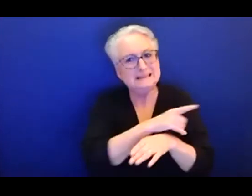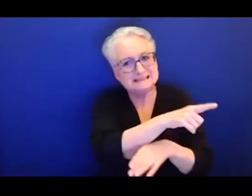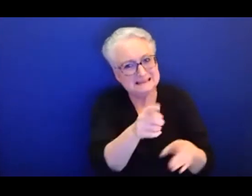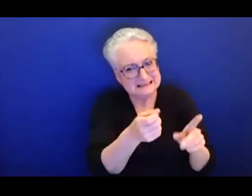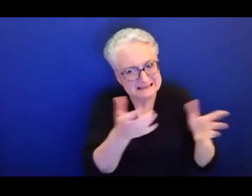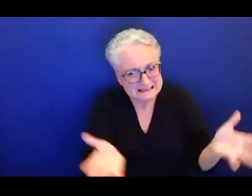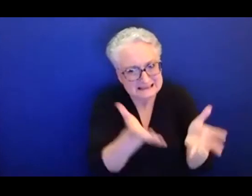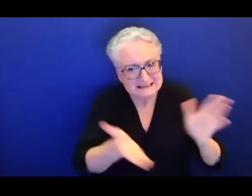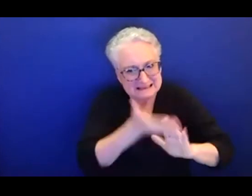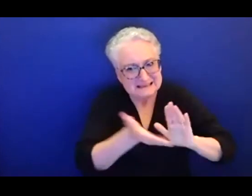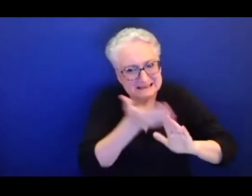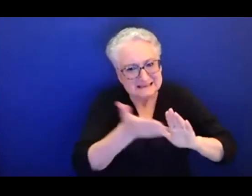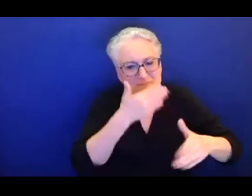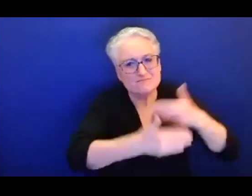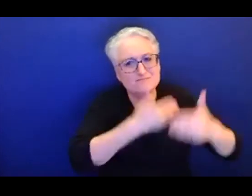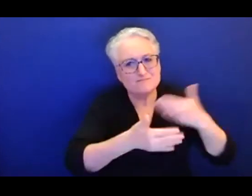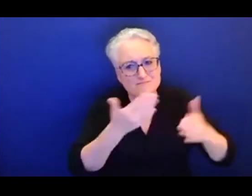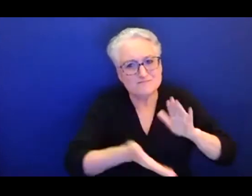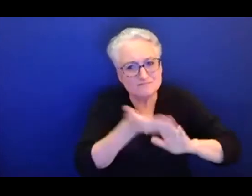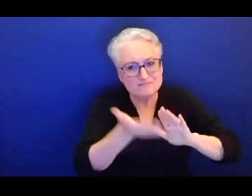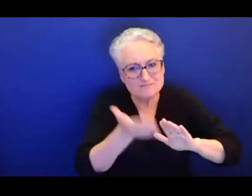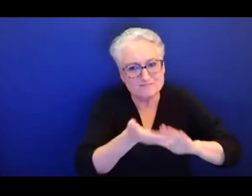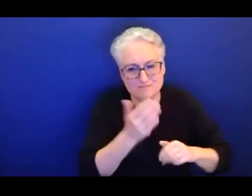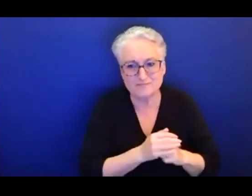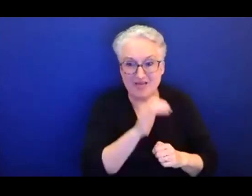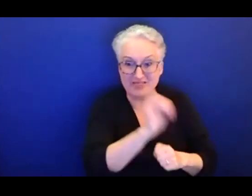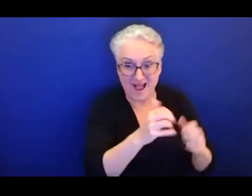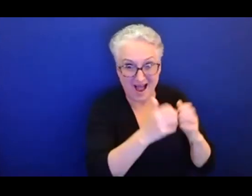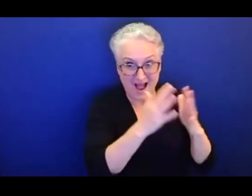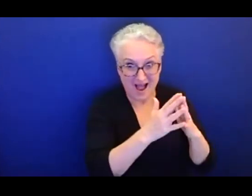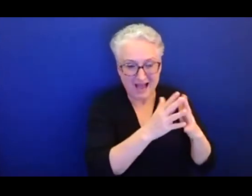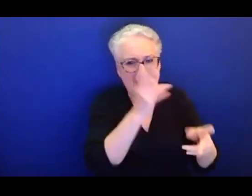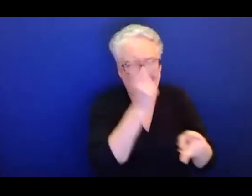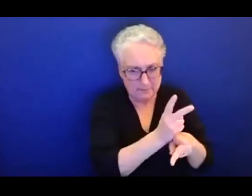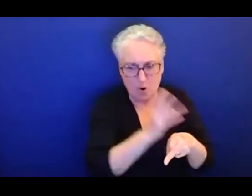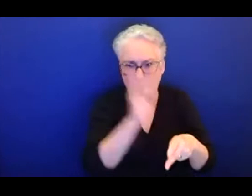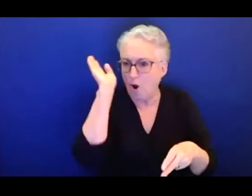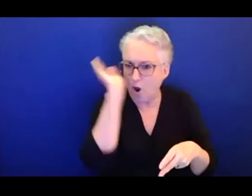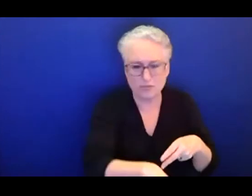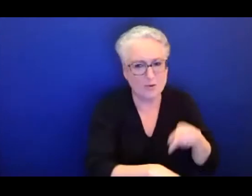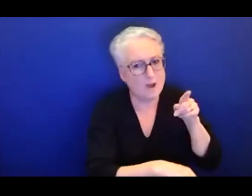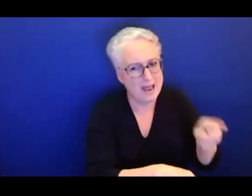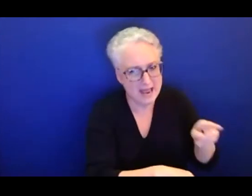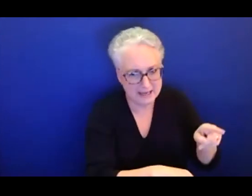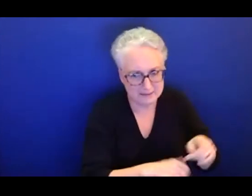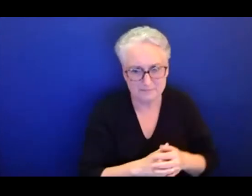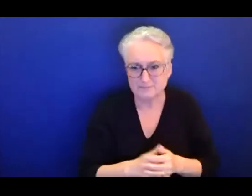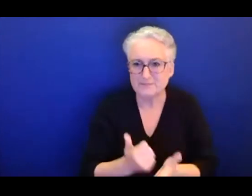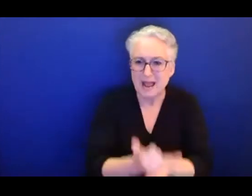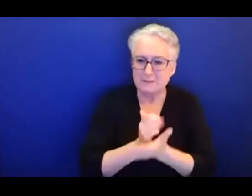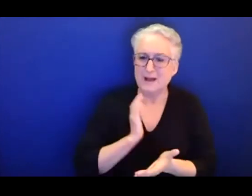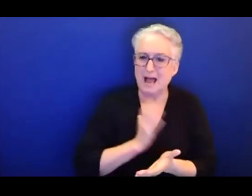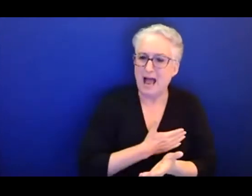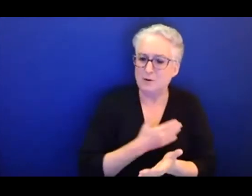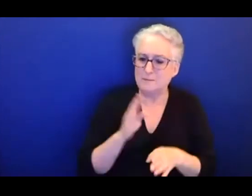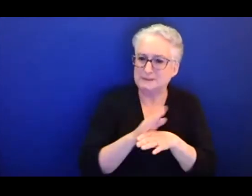that, that helps our community, our residents, and also our businesses grow. Increase investment. When people